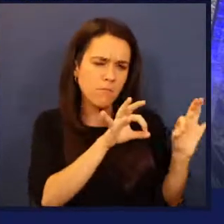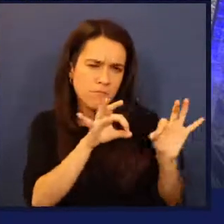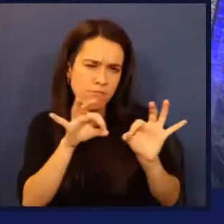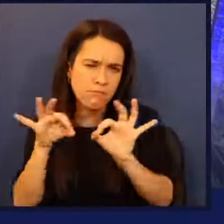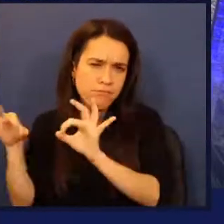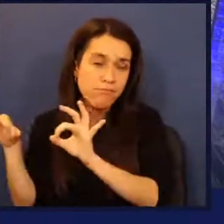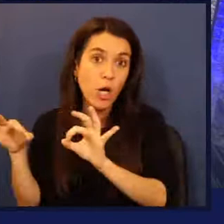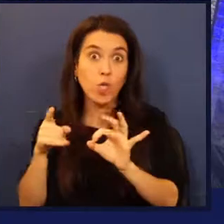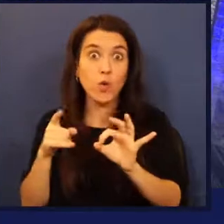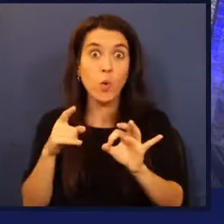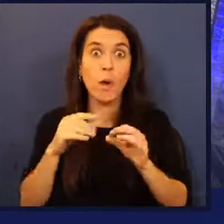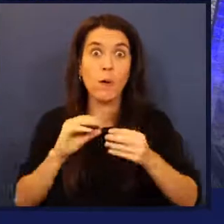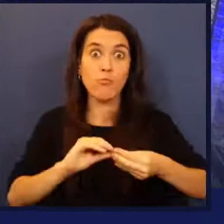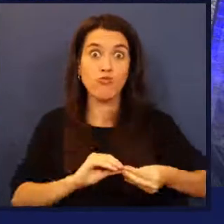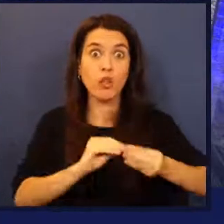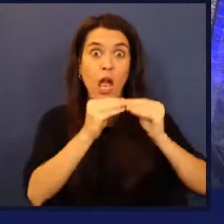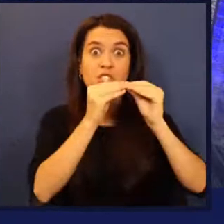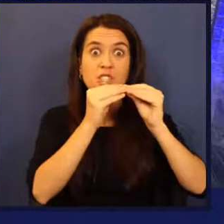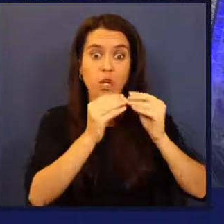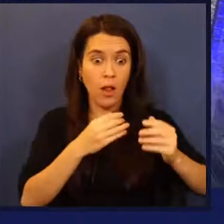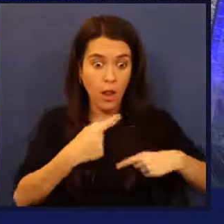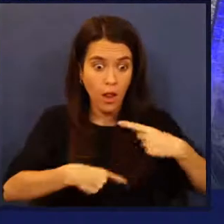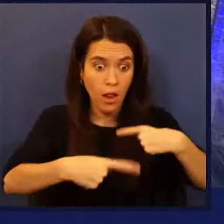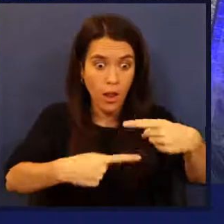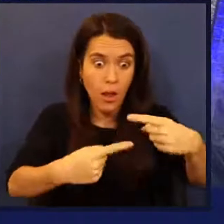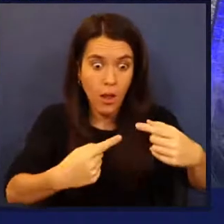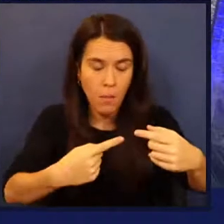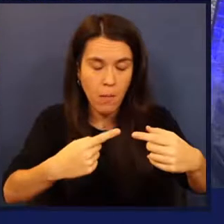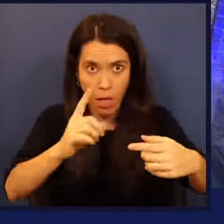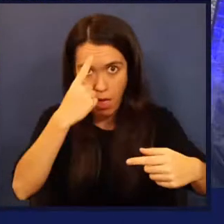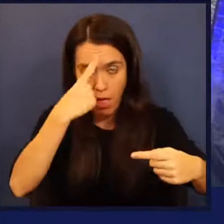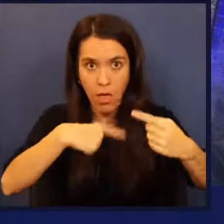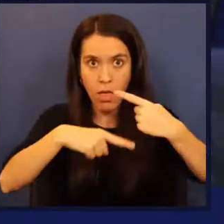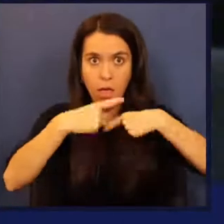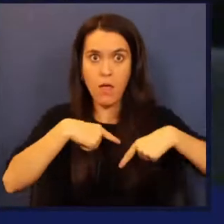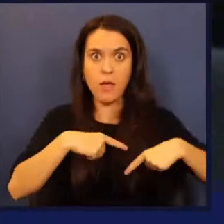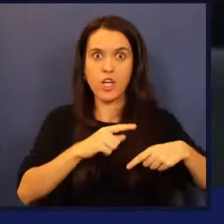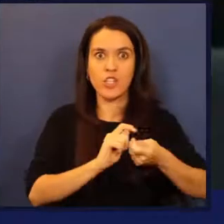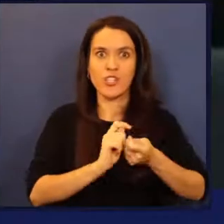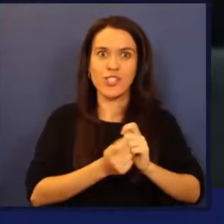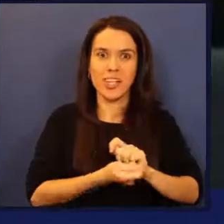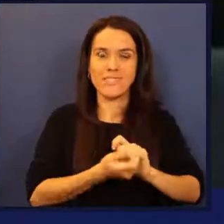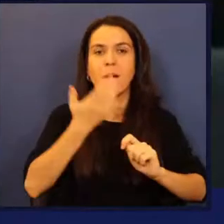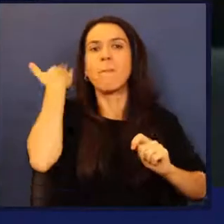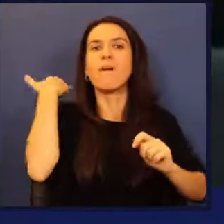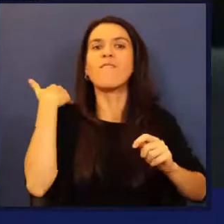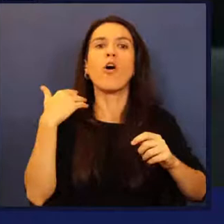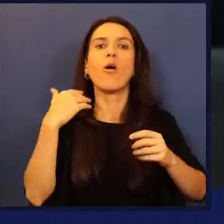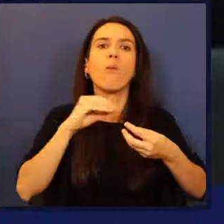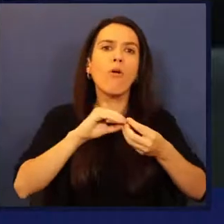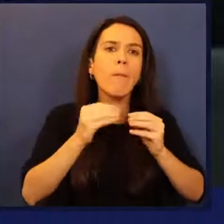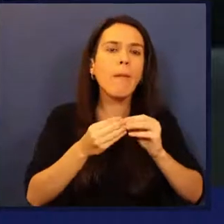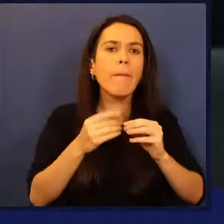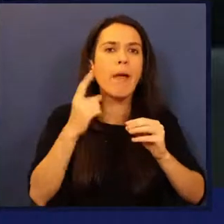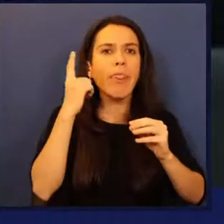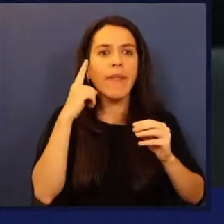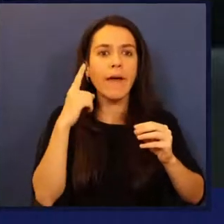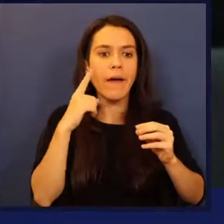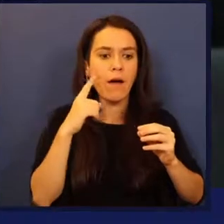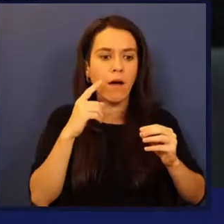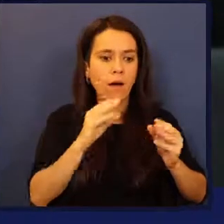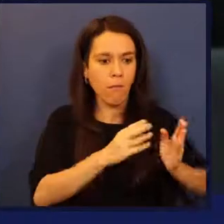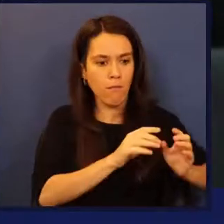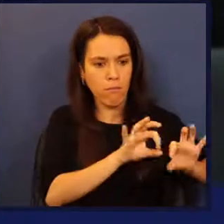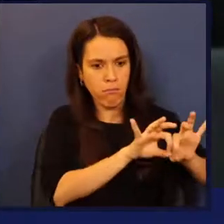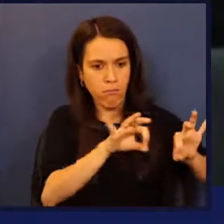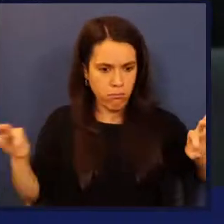production, things might change actually. So you might run into problems where maybe the samples in production change from the samples that